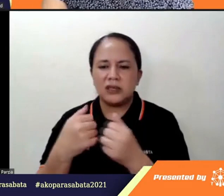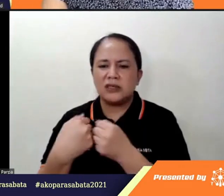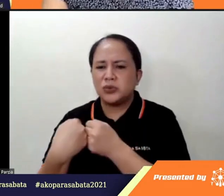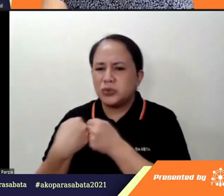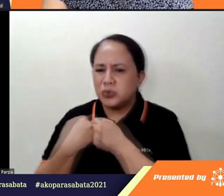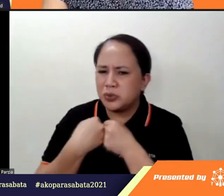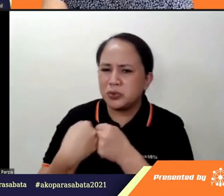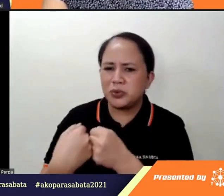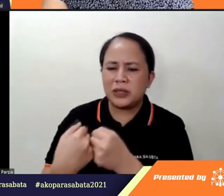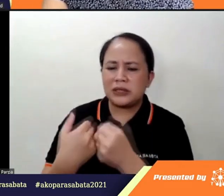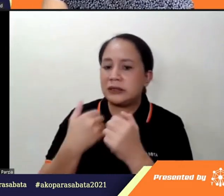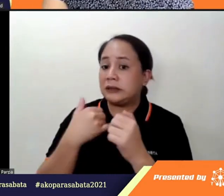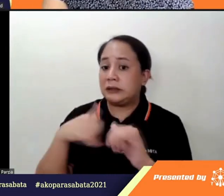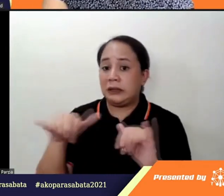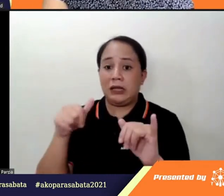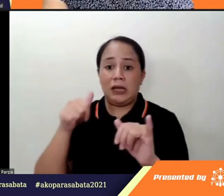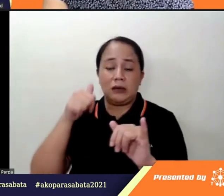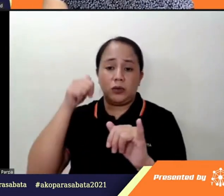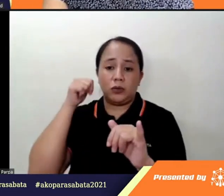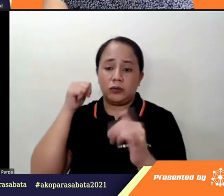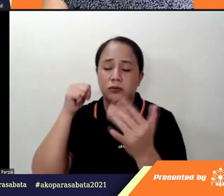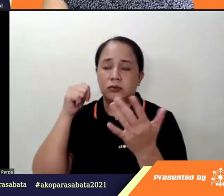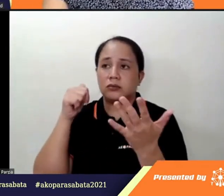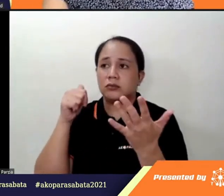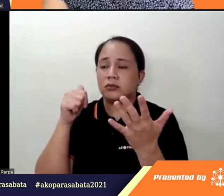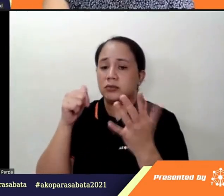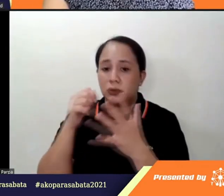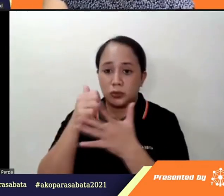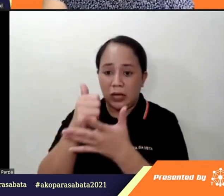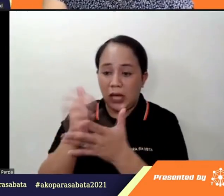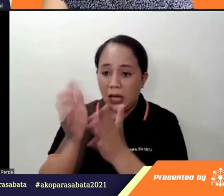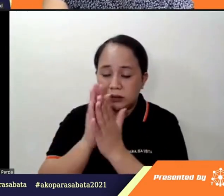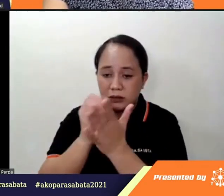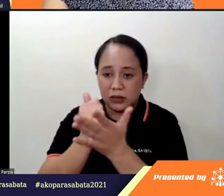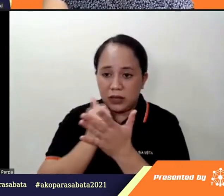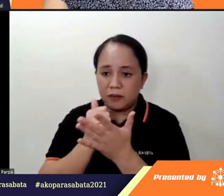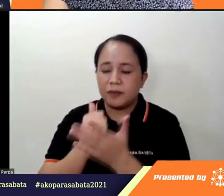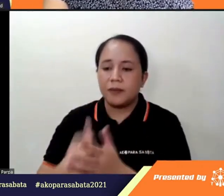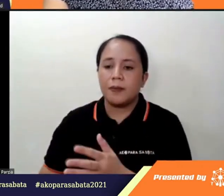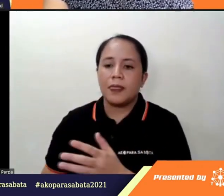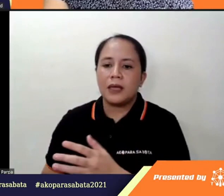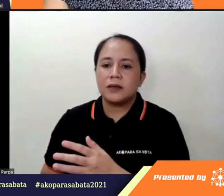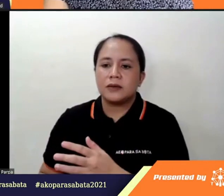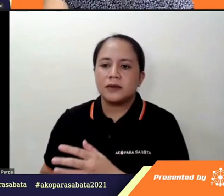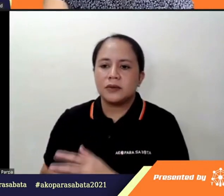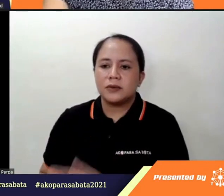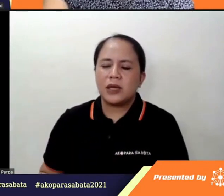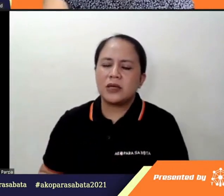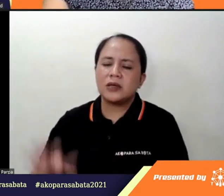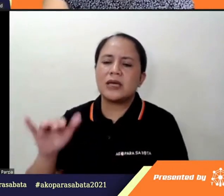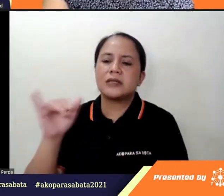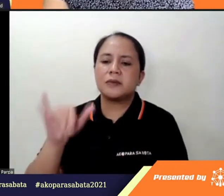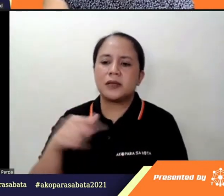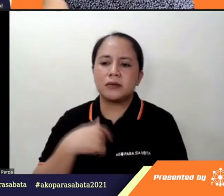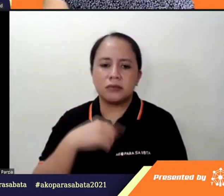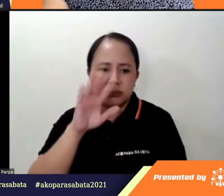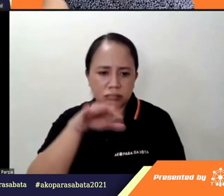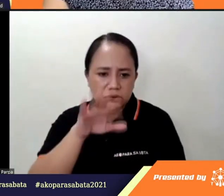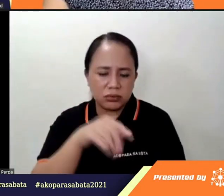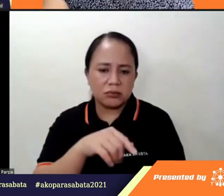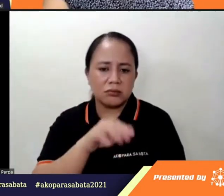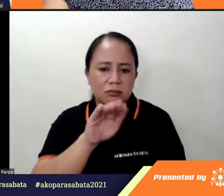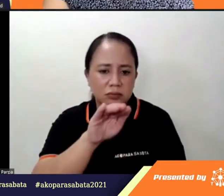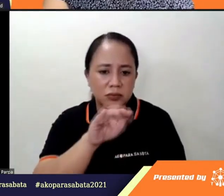tulong, that's where having peers and colleagues or even bosses na sundot, di ba? Na parang, I see you're struggling,